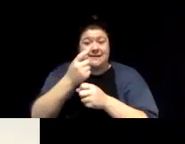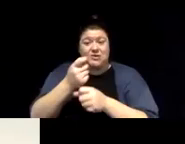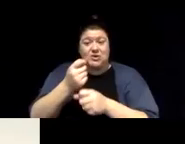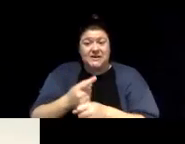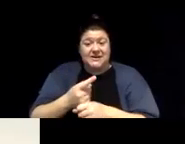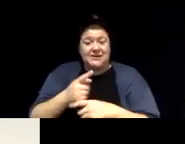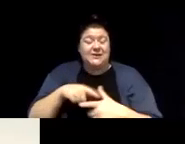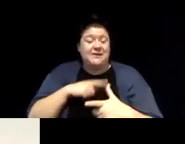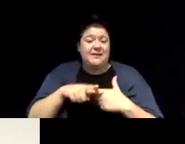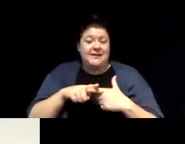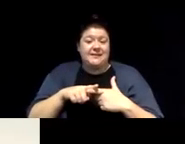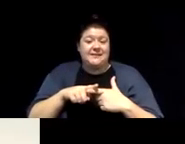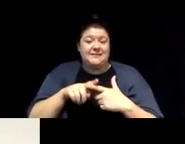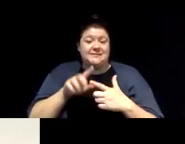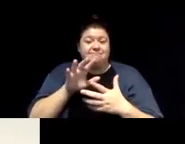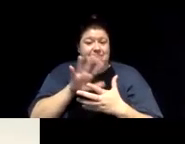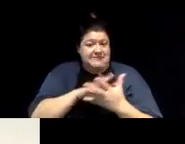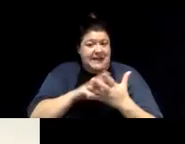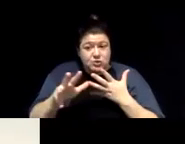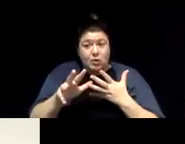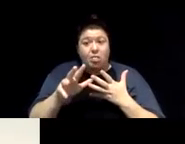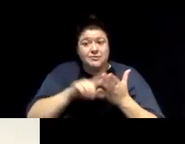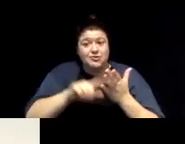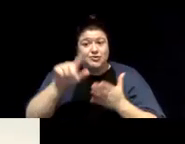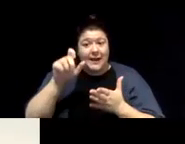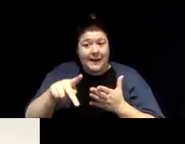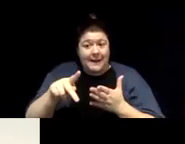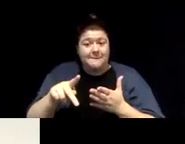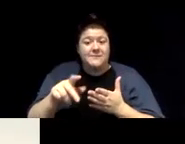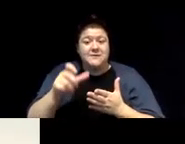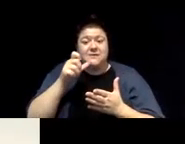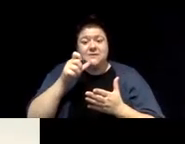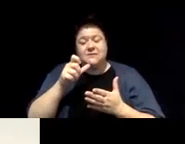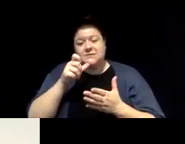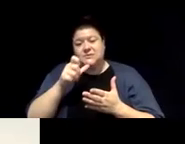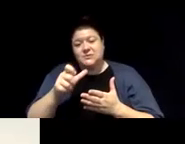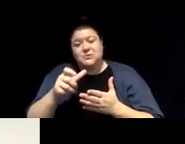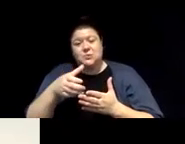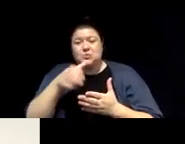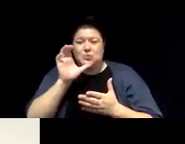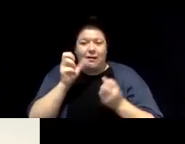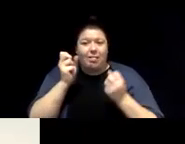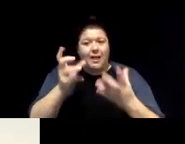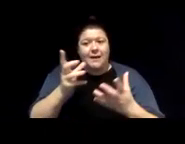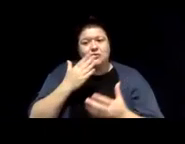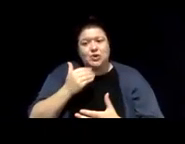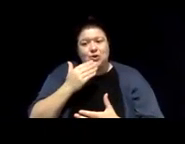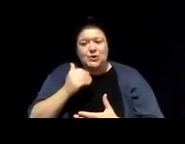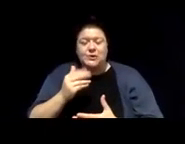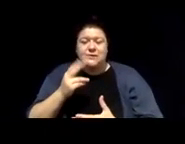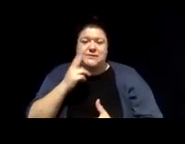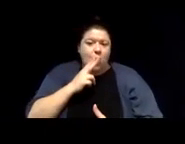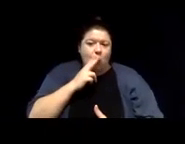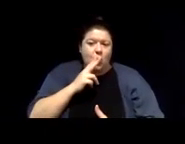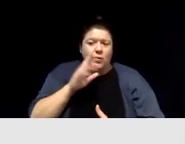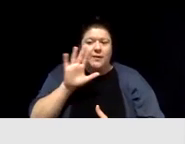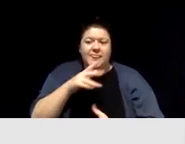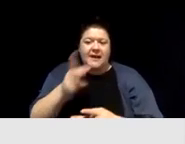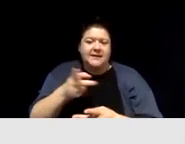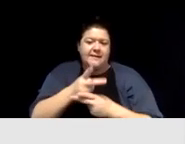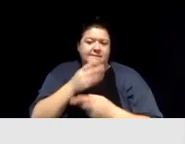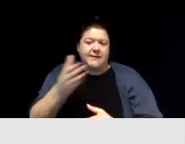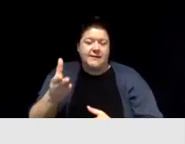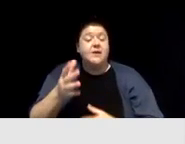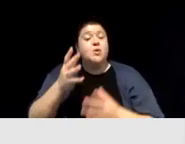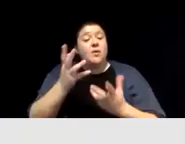have regular checkups, and avoid things like sugary drinks and tobacco and all that other good stuff. So that's what I